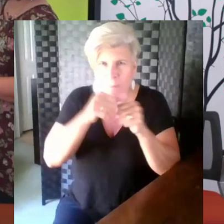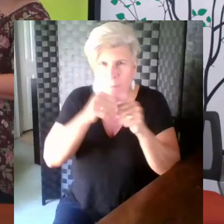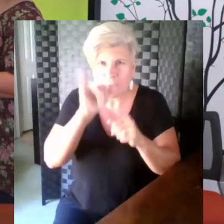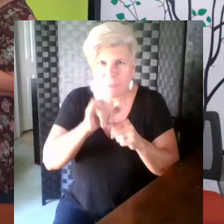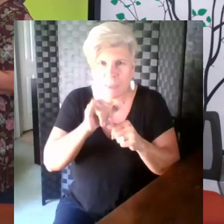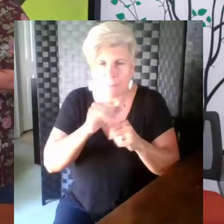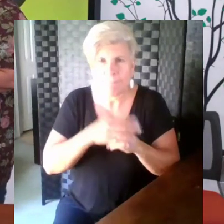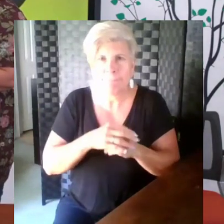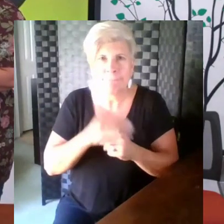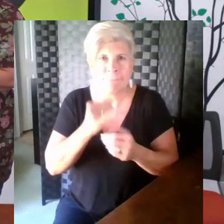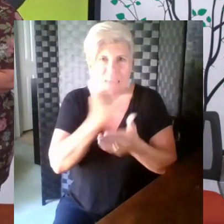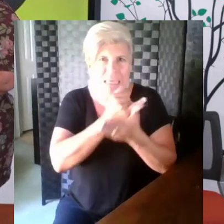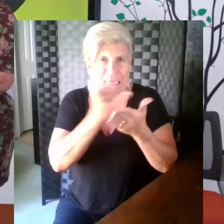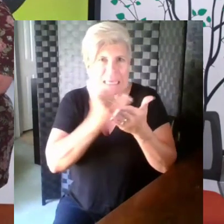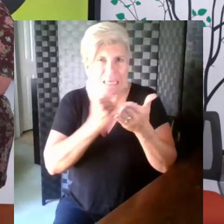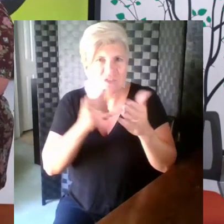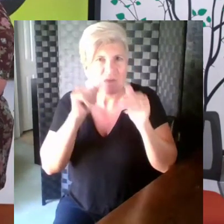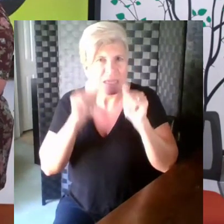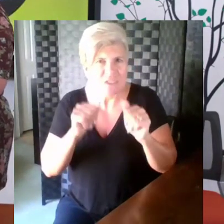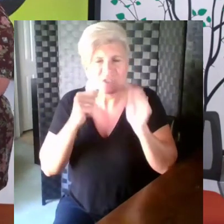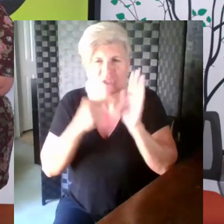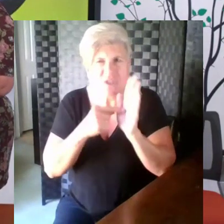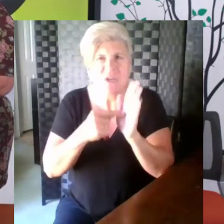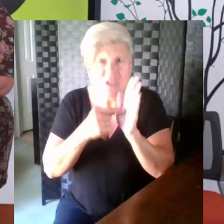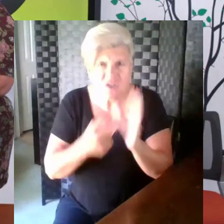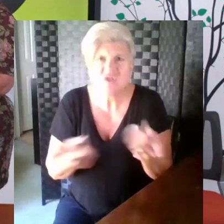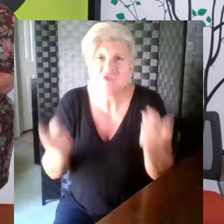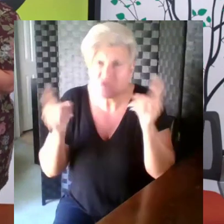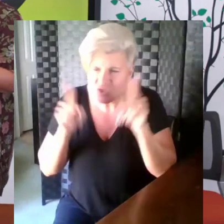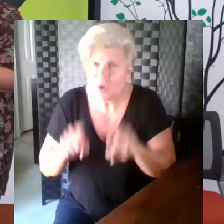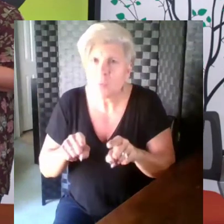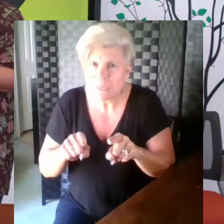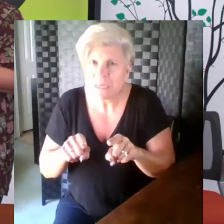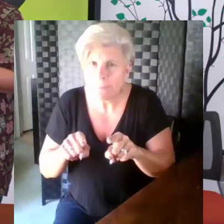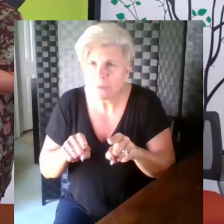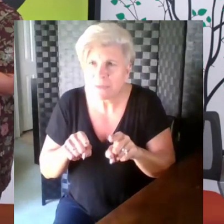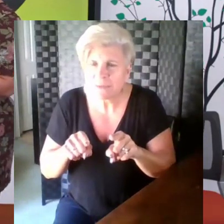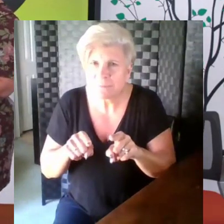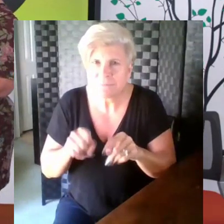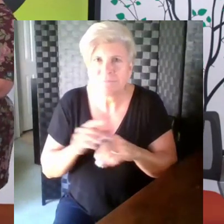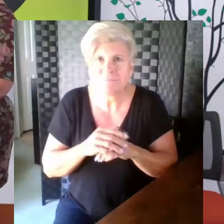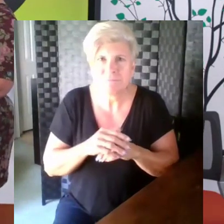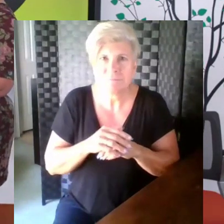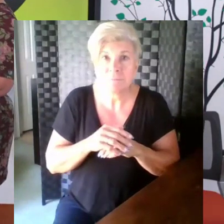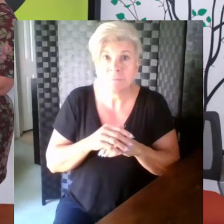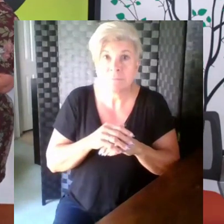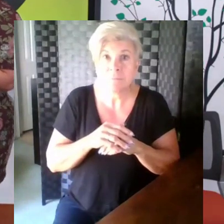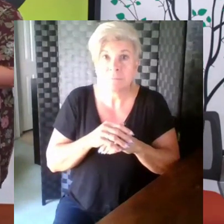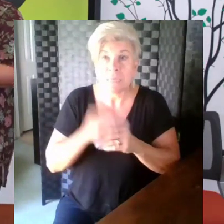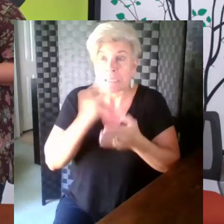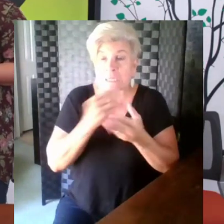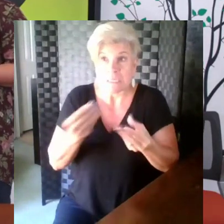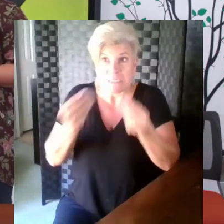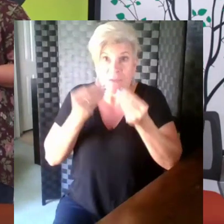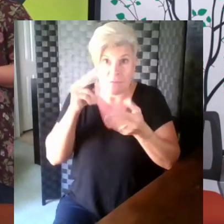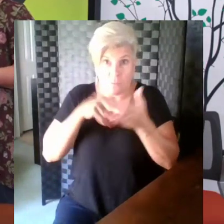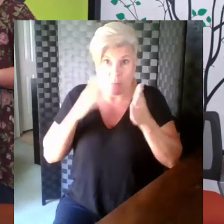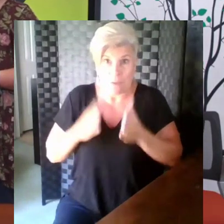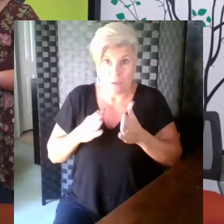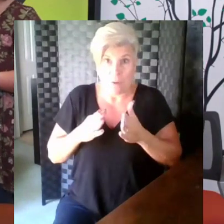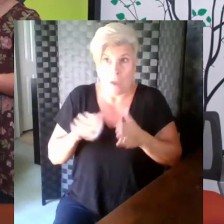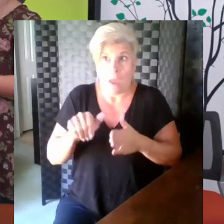mind, we need to know that illustrations can show what is happening, give the